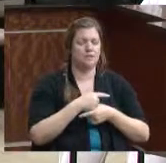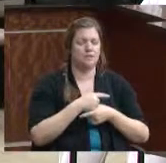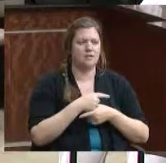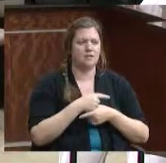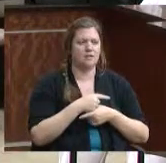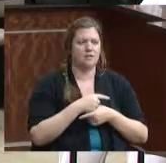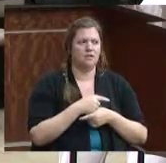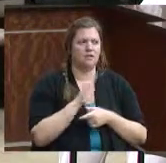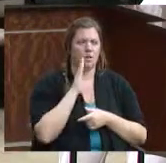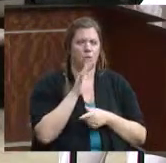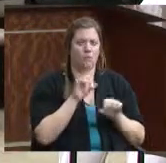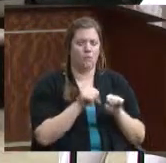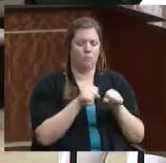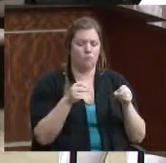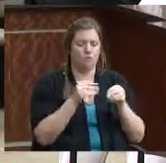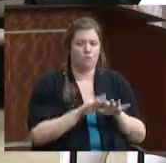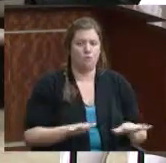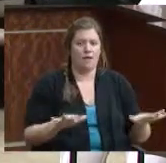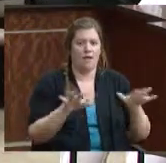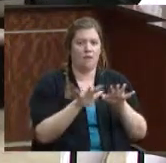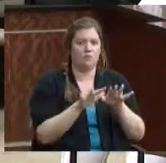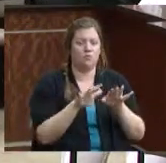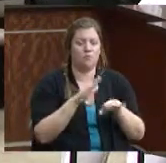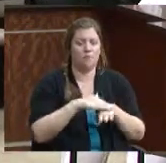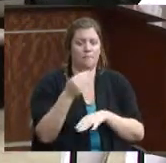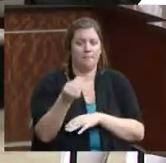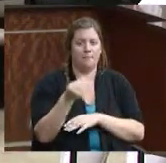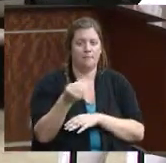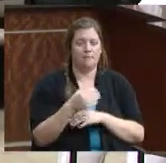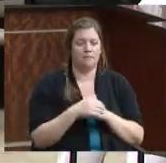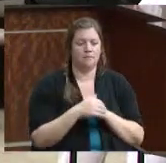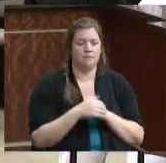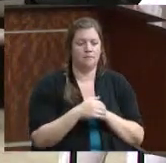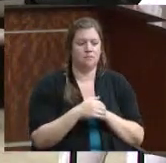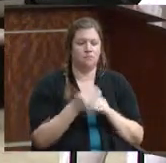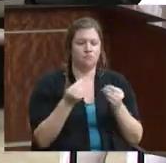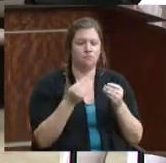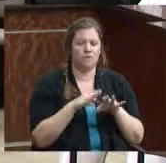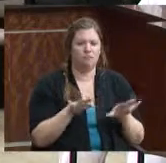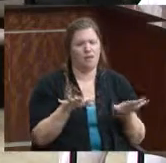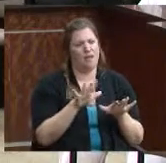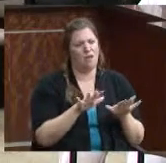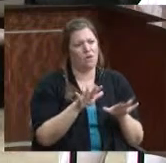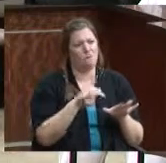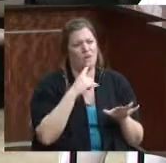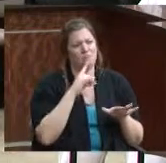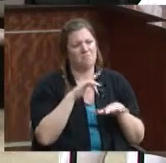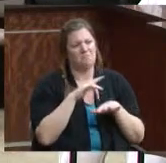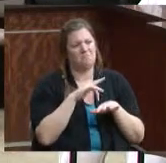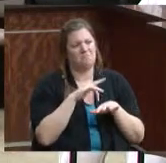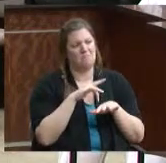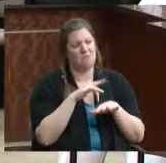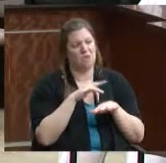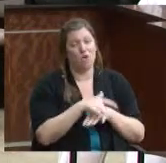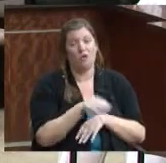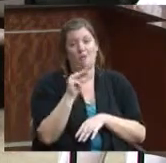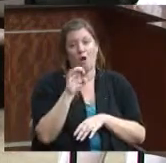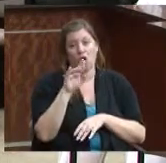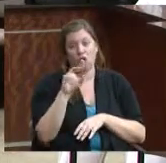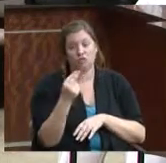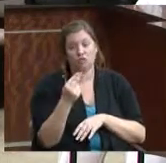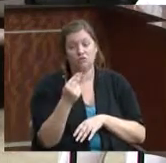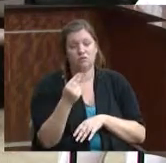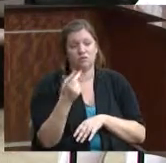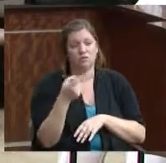And so they will be breaking ground. Avalon Bay will be breaking ground probably as early as March. So